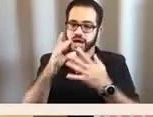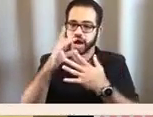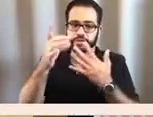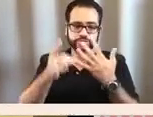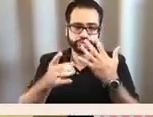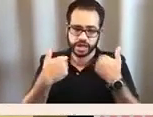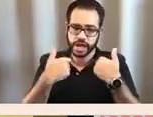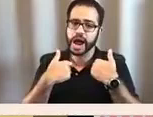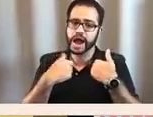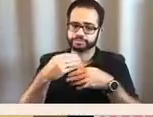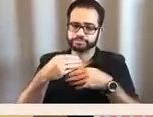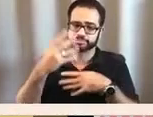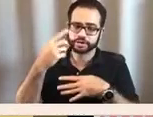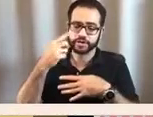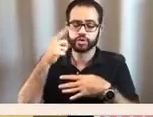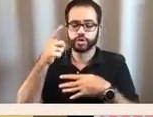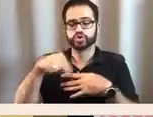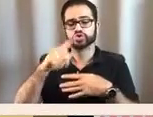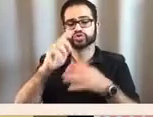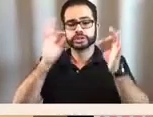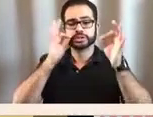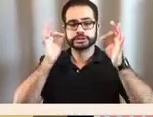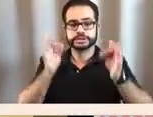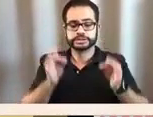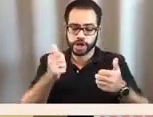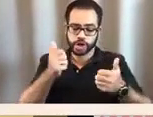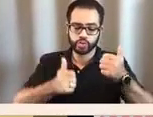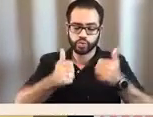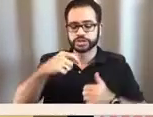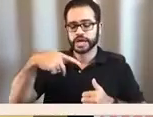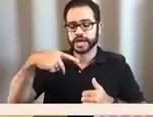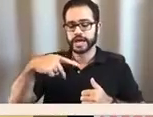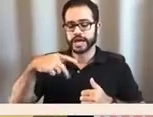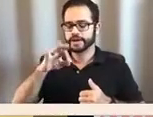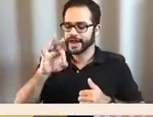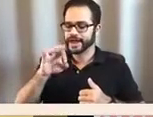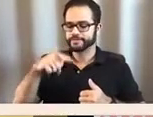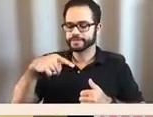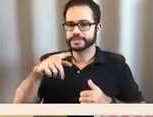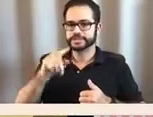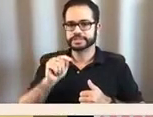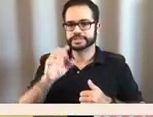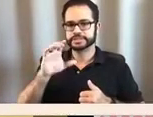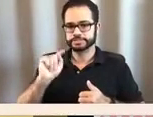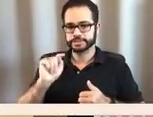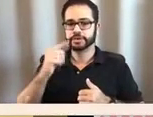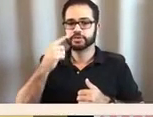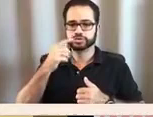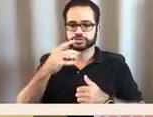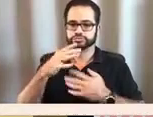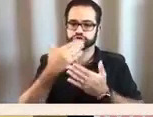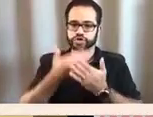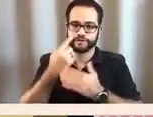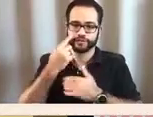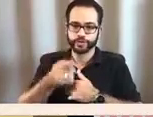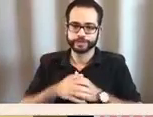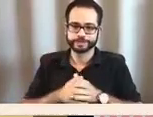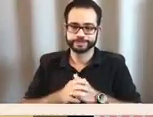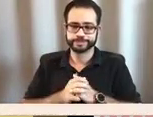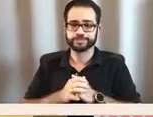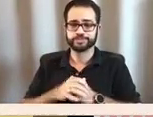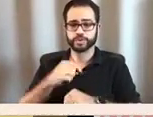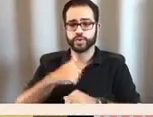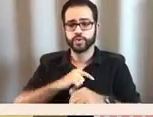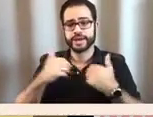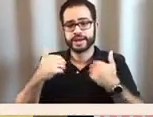you in making a decision about which FPCTP is appealing to you. While we have quite a